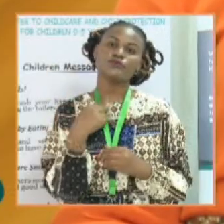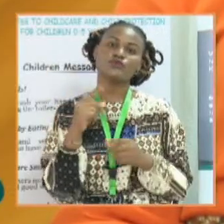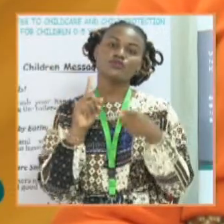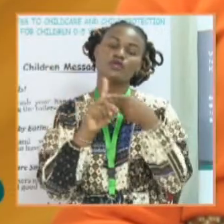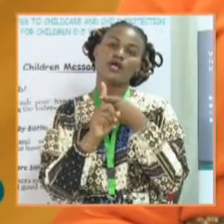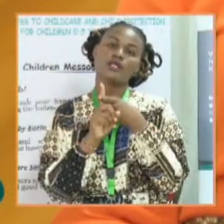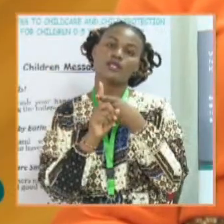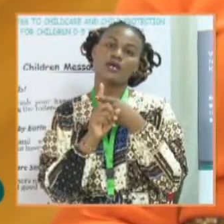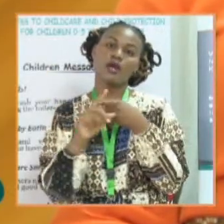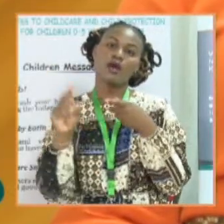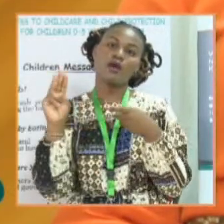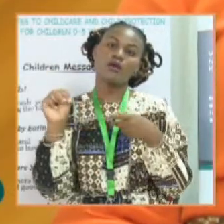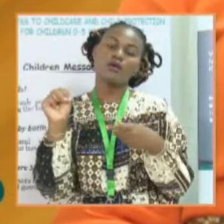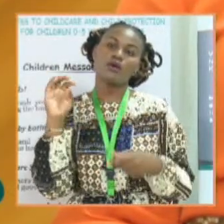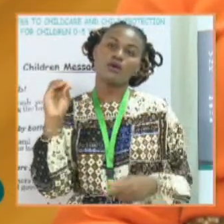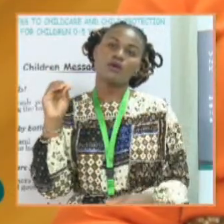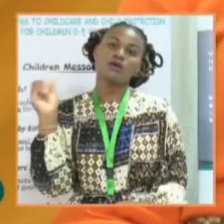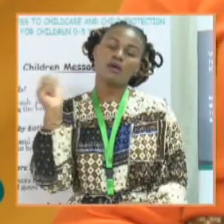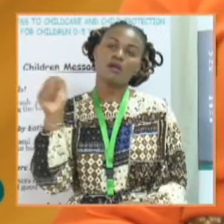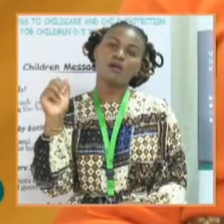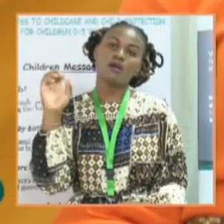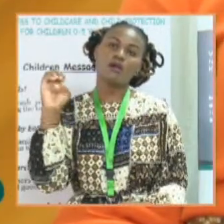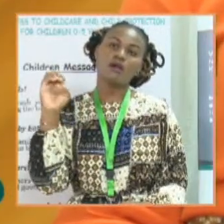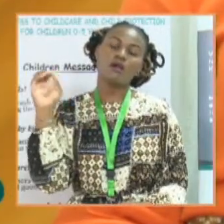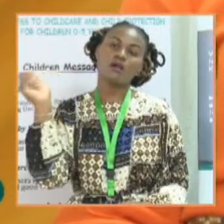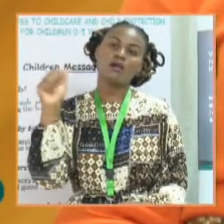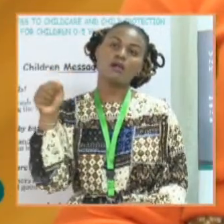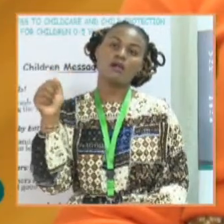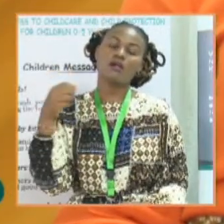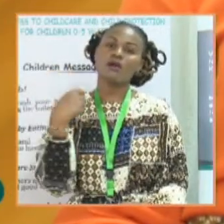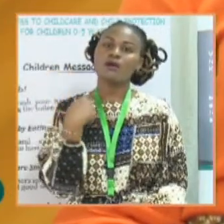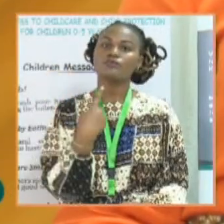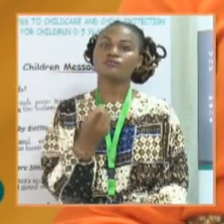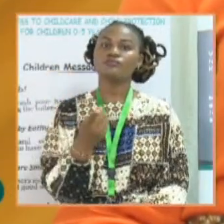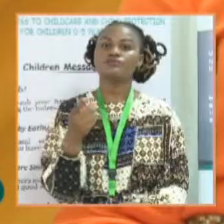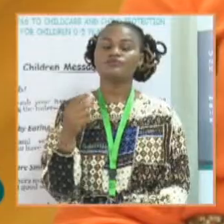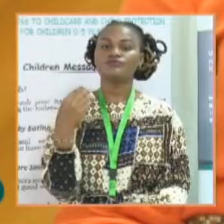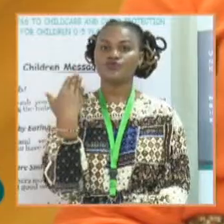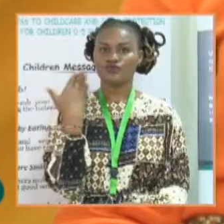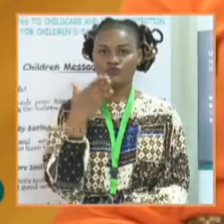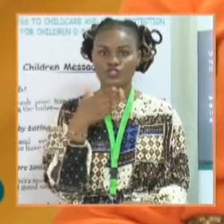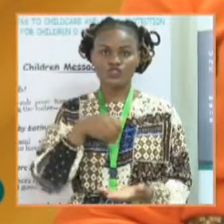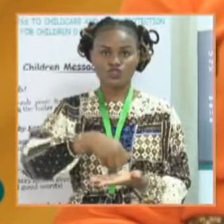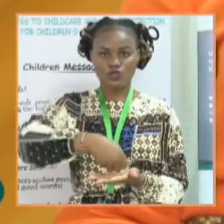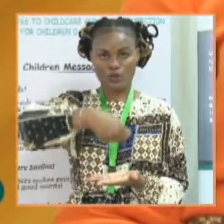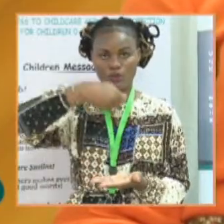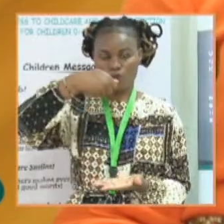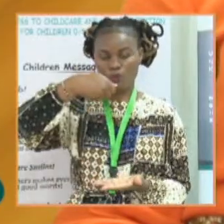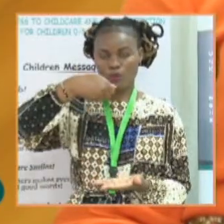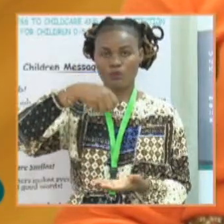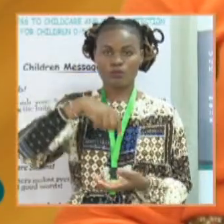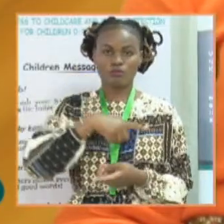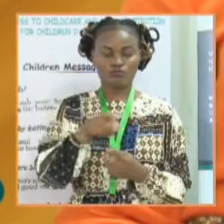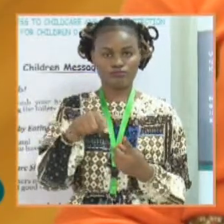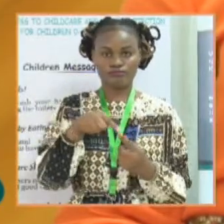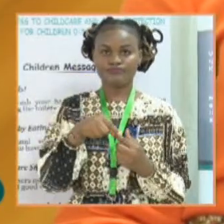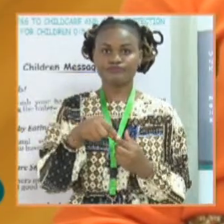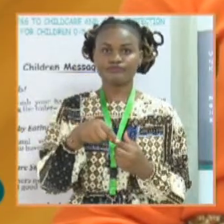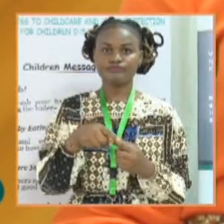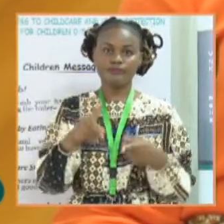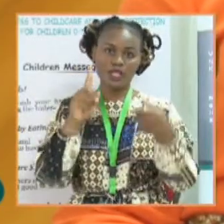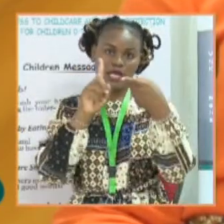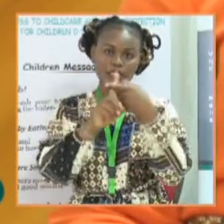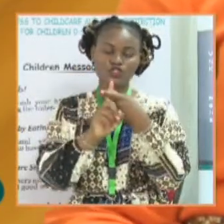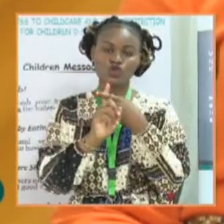terms of budget allocation, whether they were affected by the supplementary. Of course, supplementary